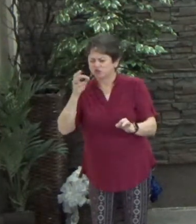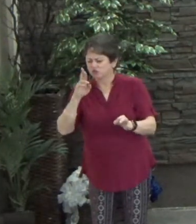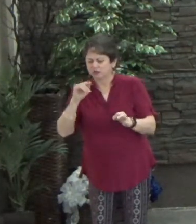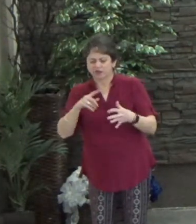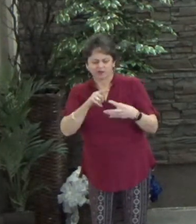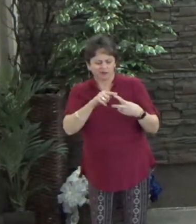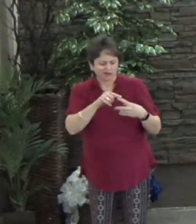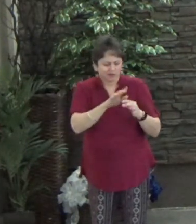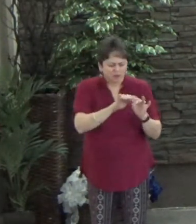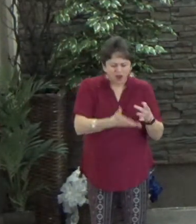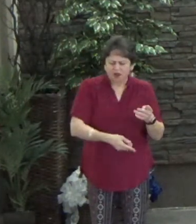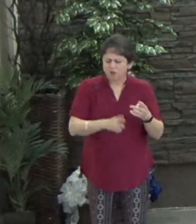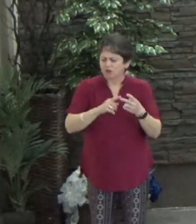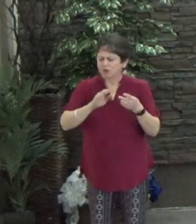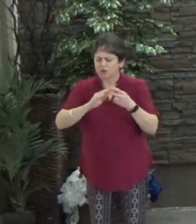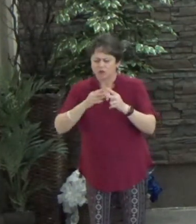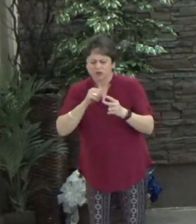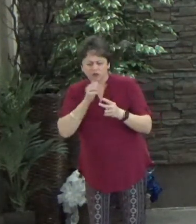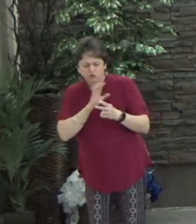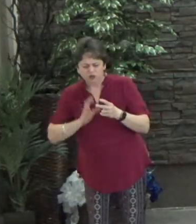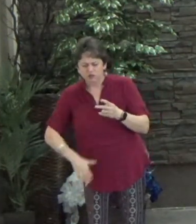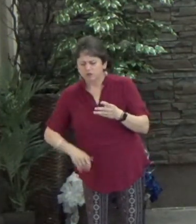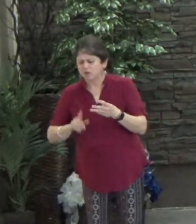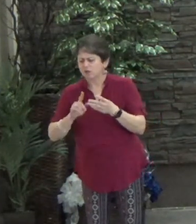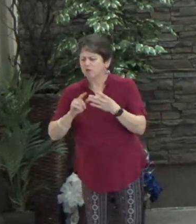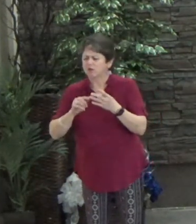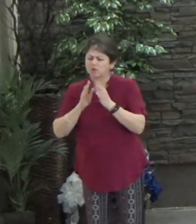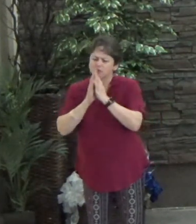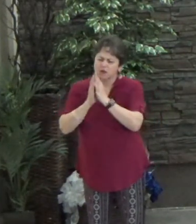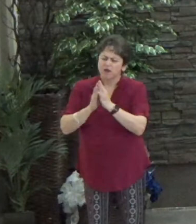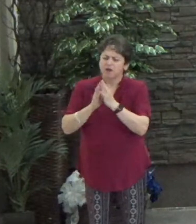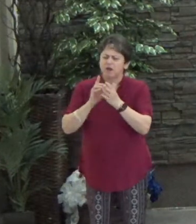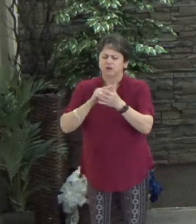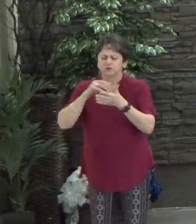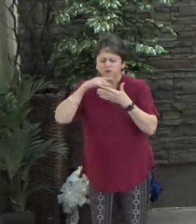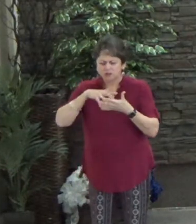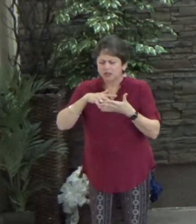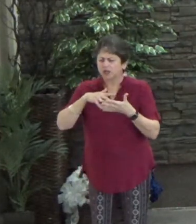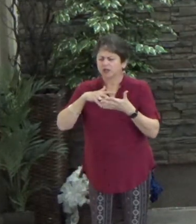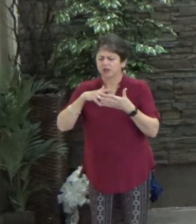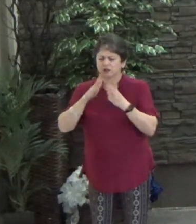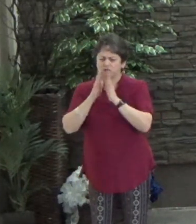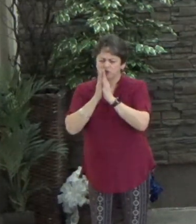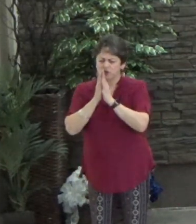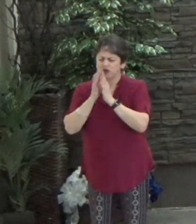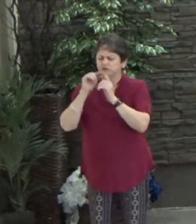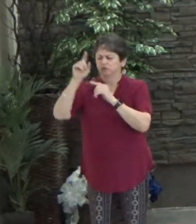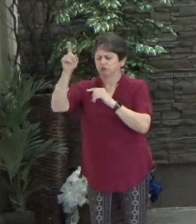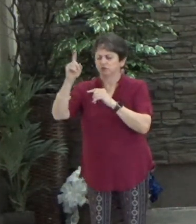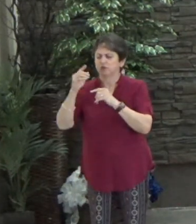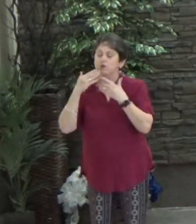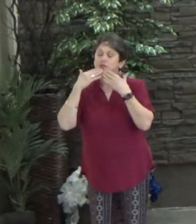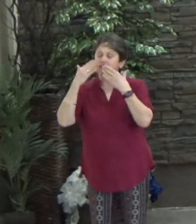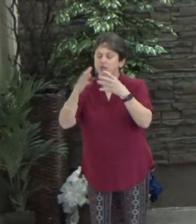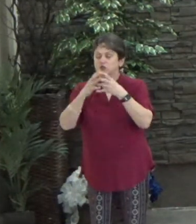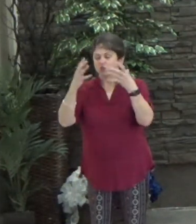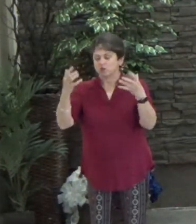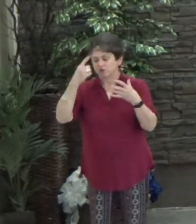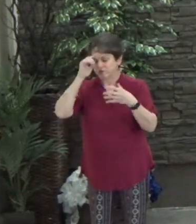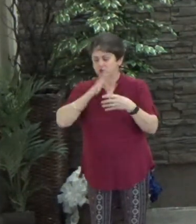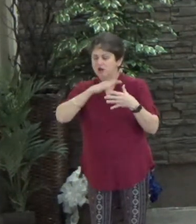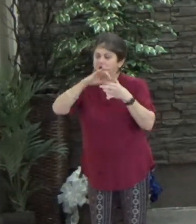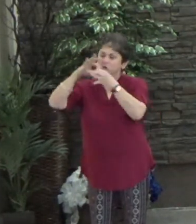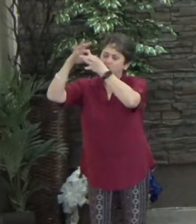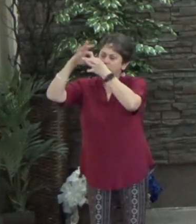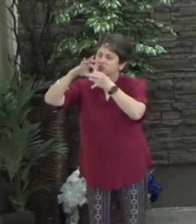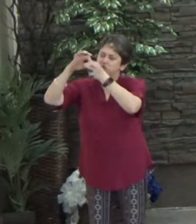and community and just being able to reflect and to pray to you, Father. We thank you so much for our